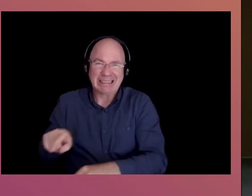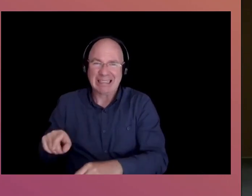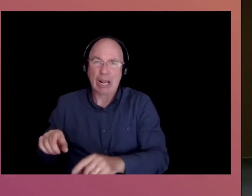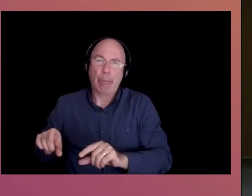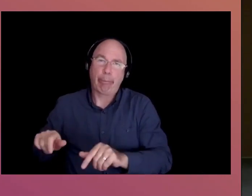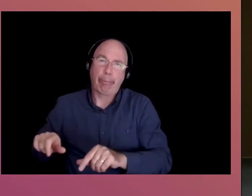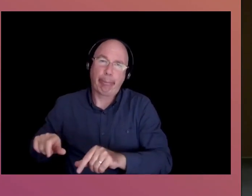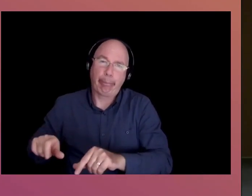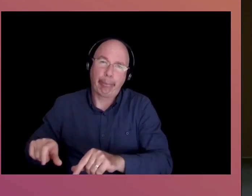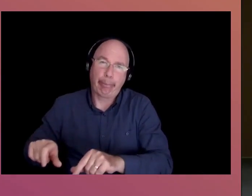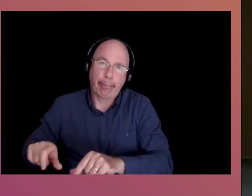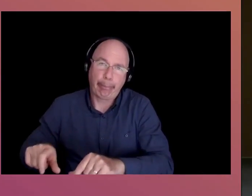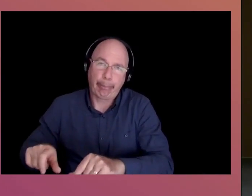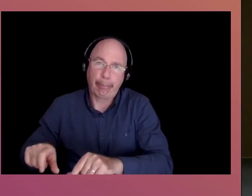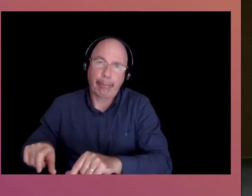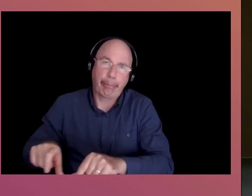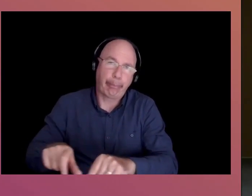like